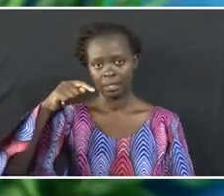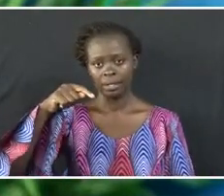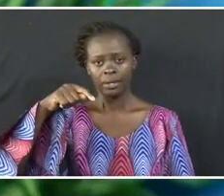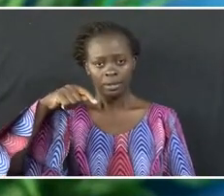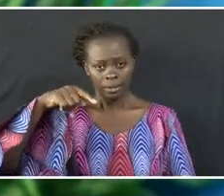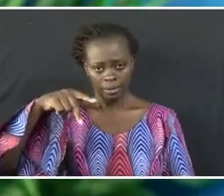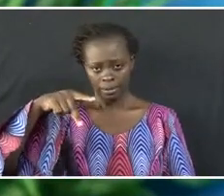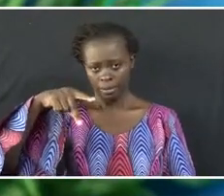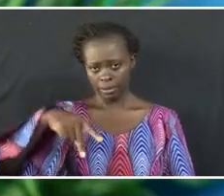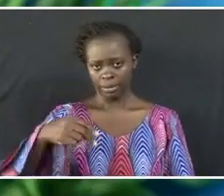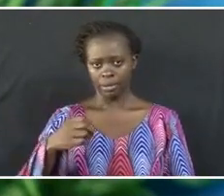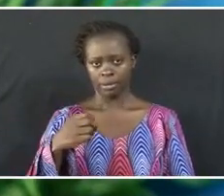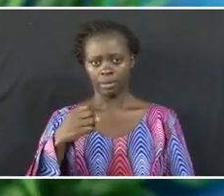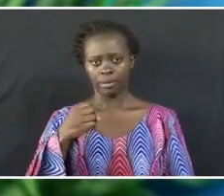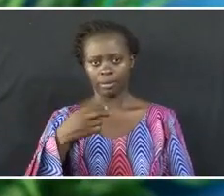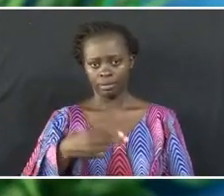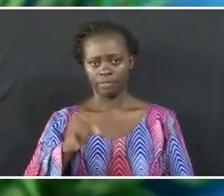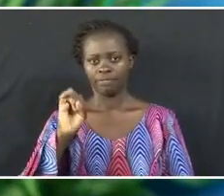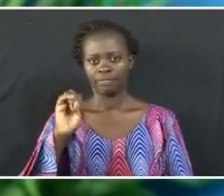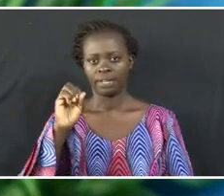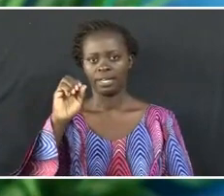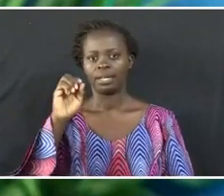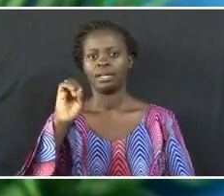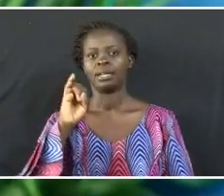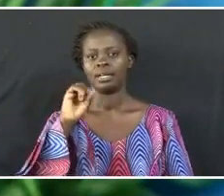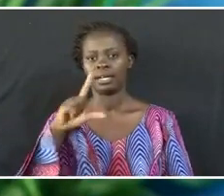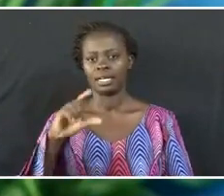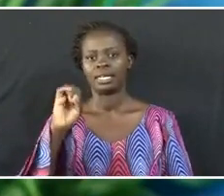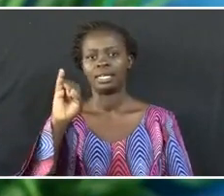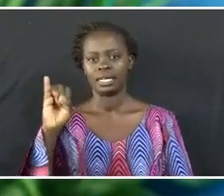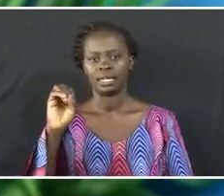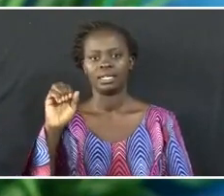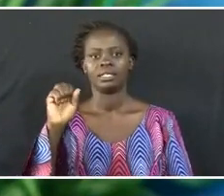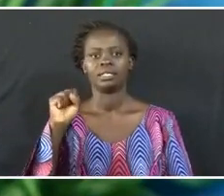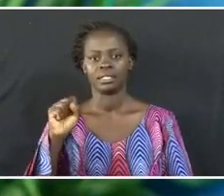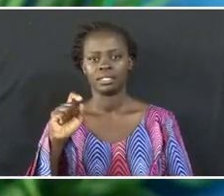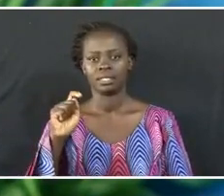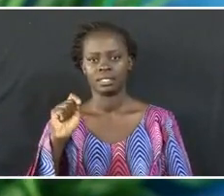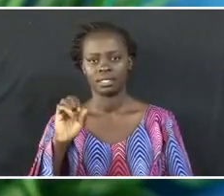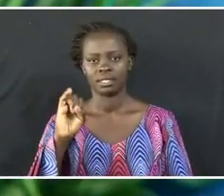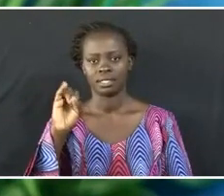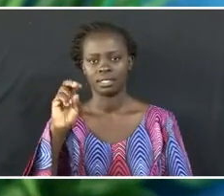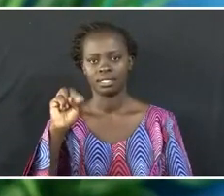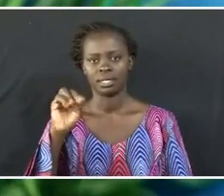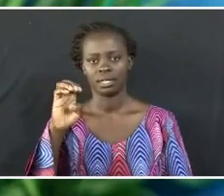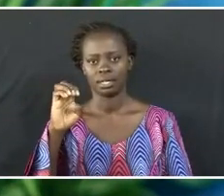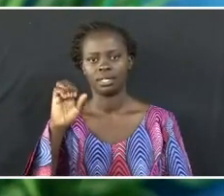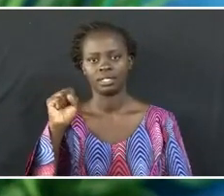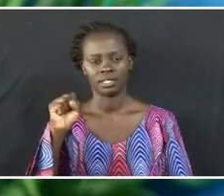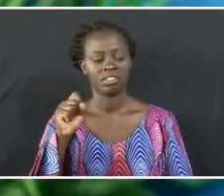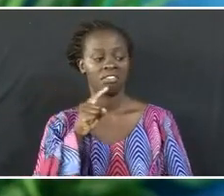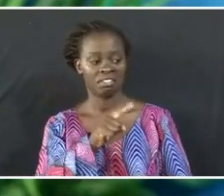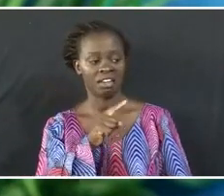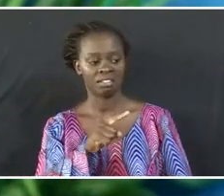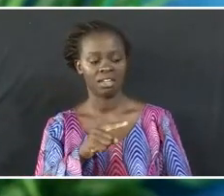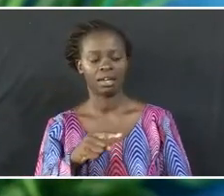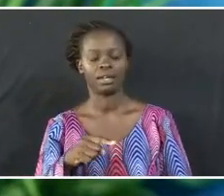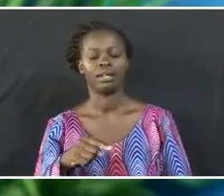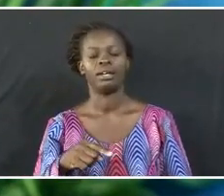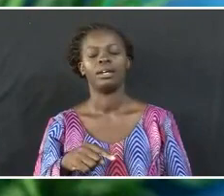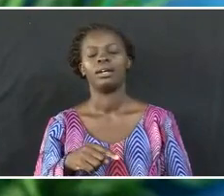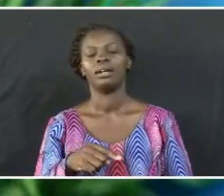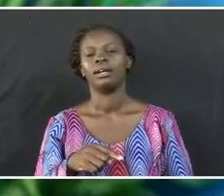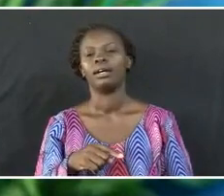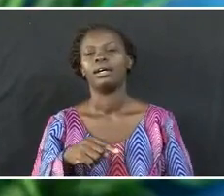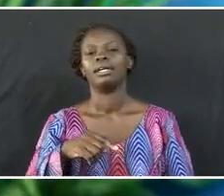Samson enormous physical strength, but Samson disobeyed God. He was strong, but on the